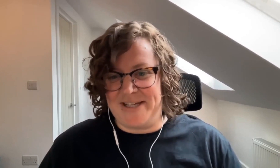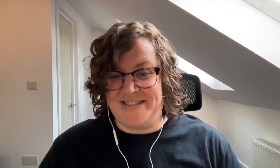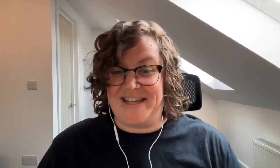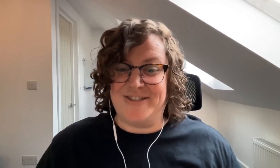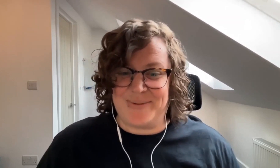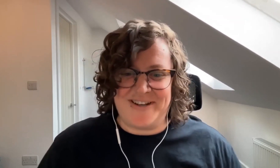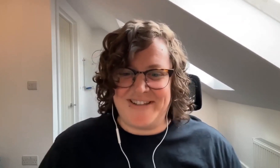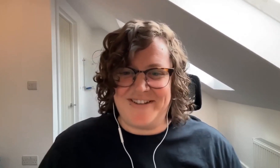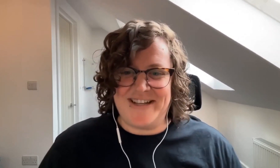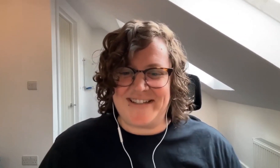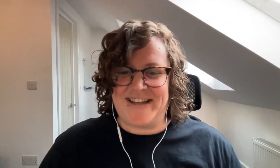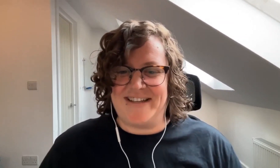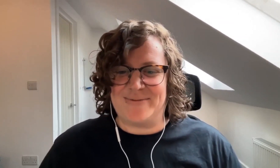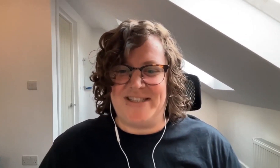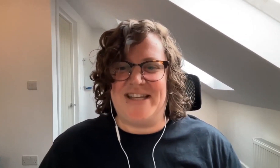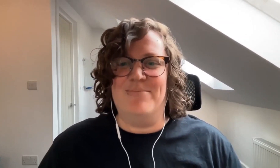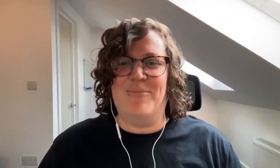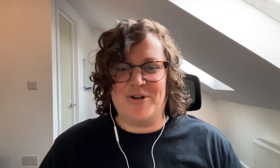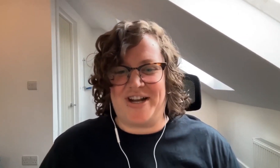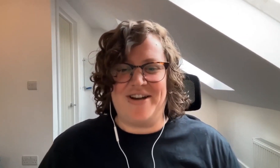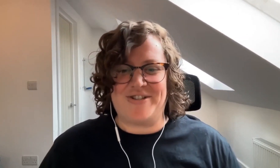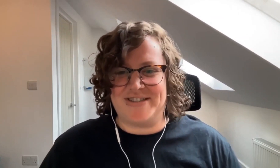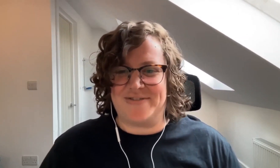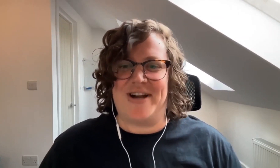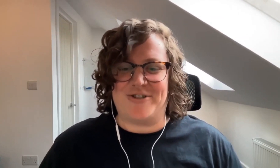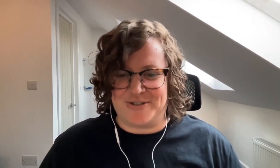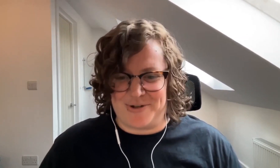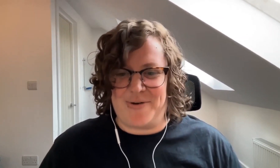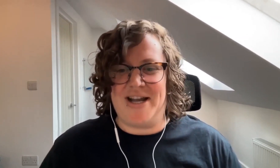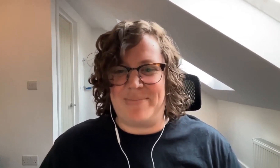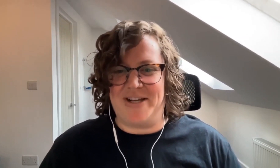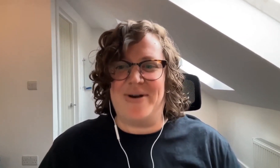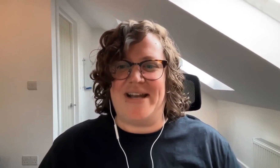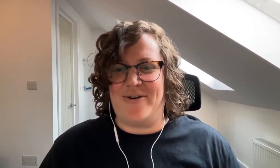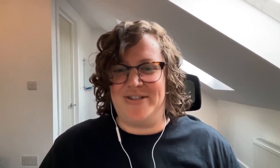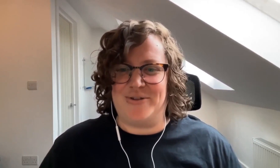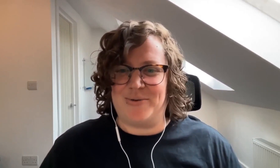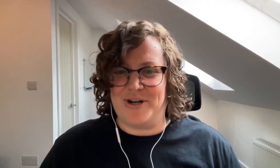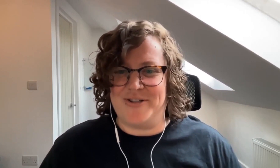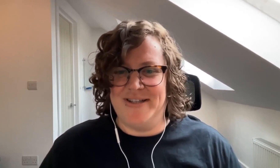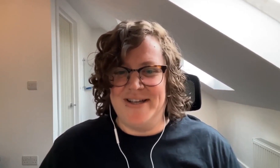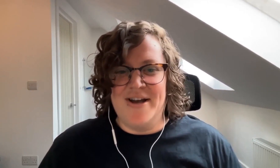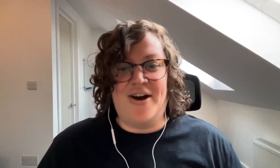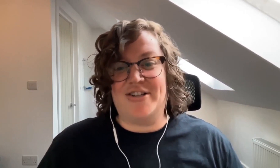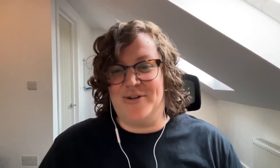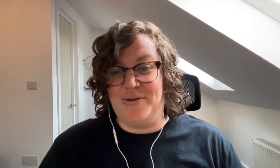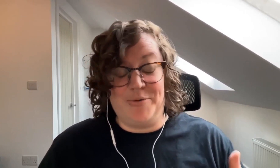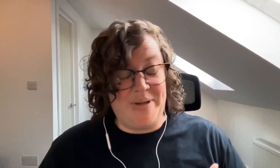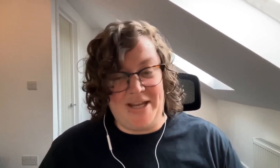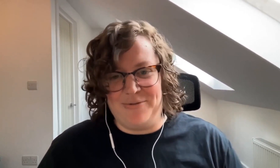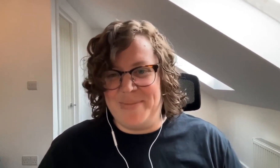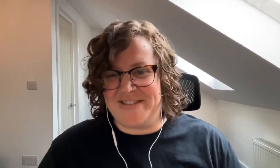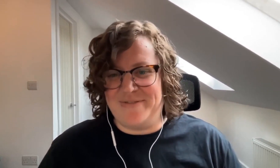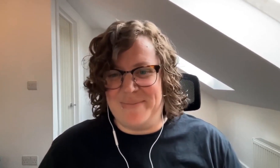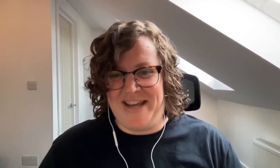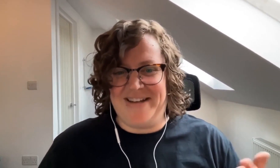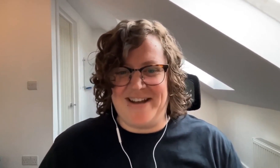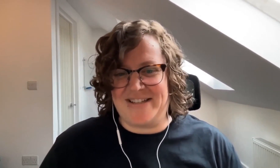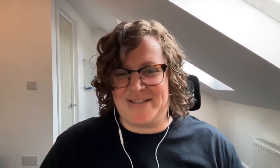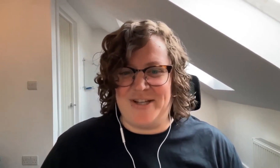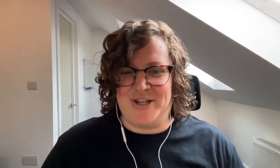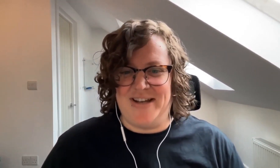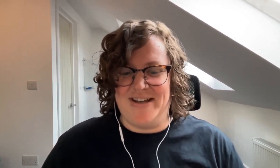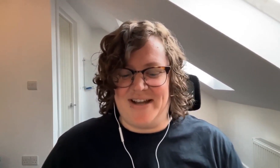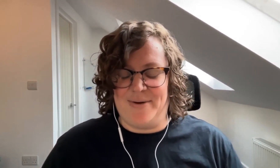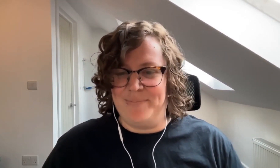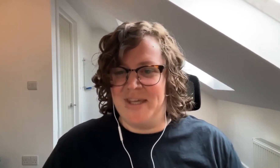reflected in spaces elsewhere on the internet as we see more generations of Scratchers growing up and going out into the world. Also, it would be remiss of me